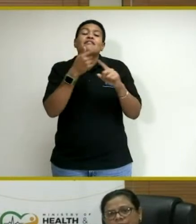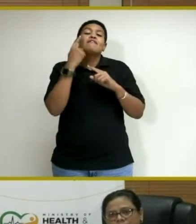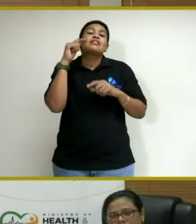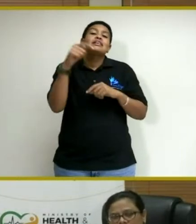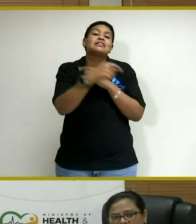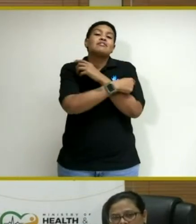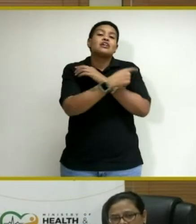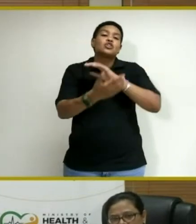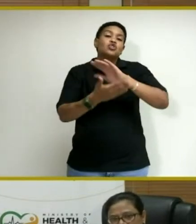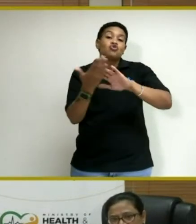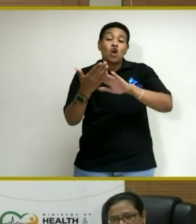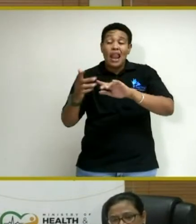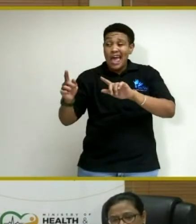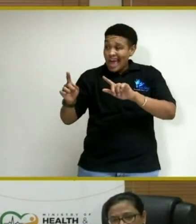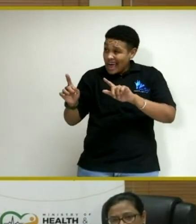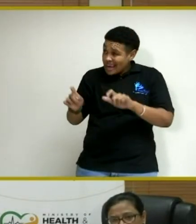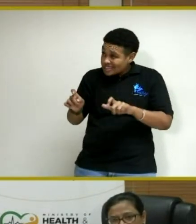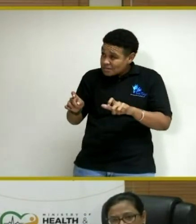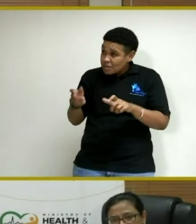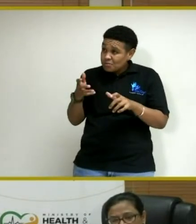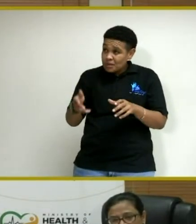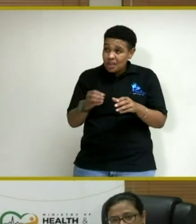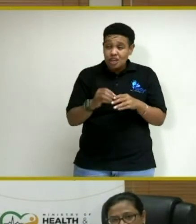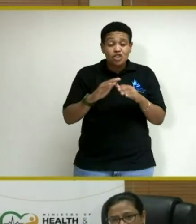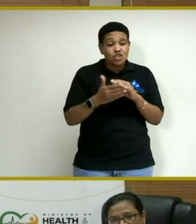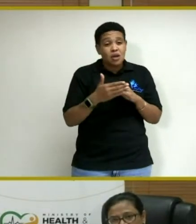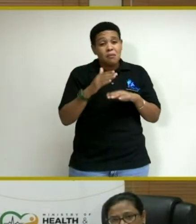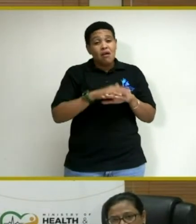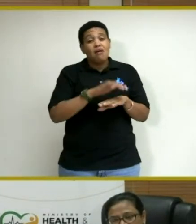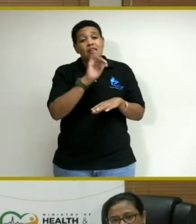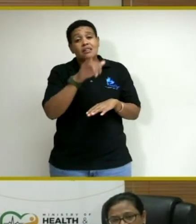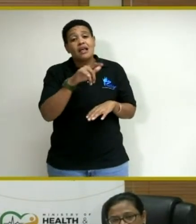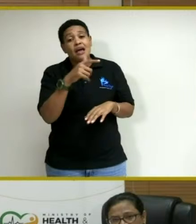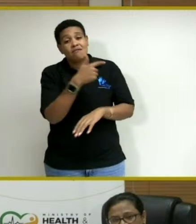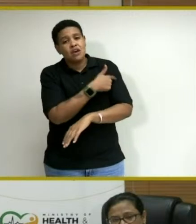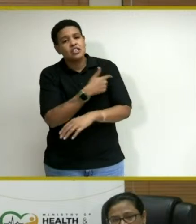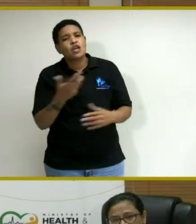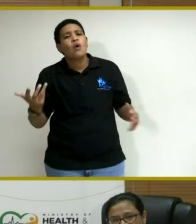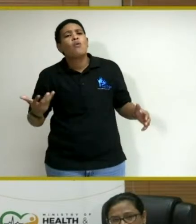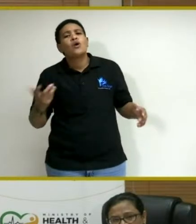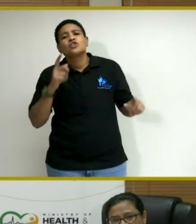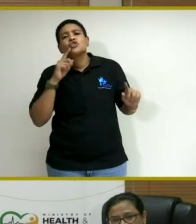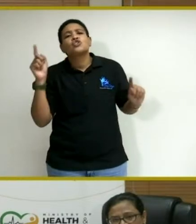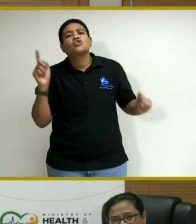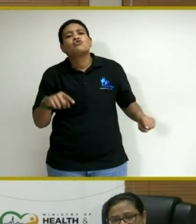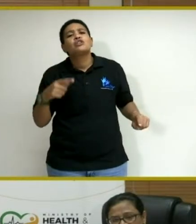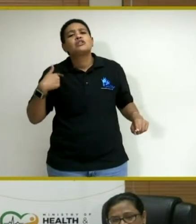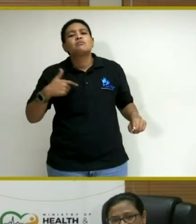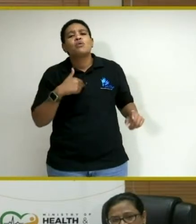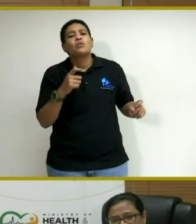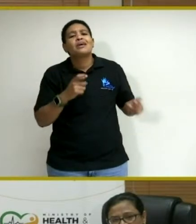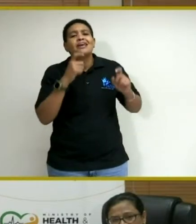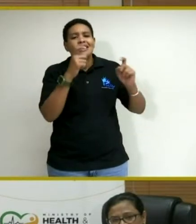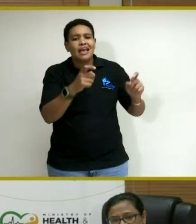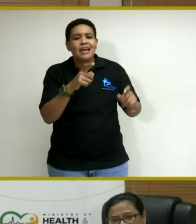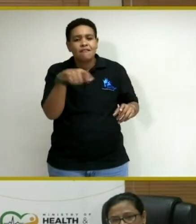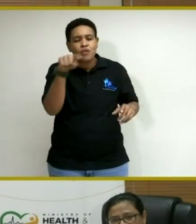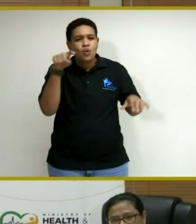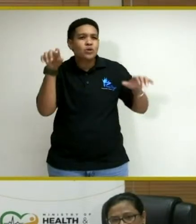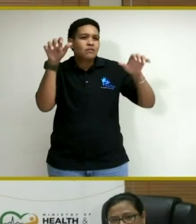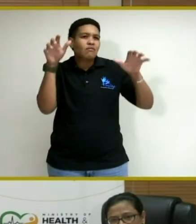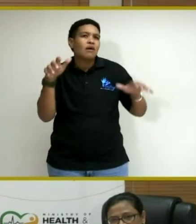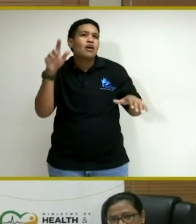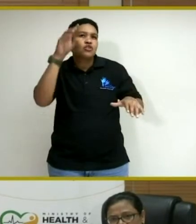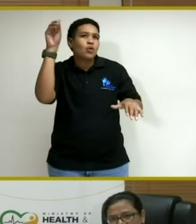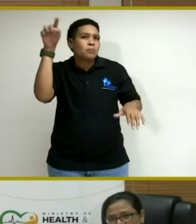run experiments here in Jamaica on vaccines, and what was the response that we gave to those manufacturers?